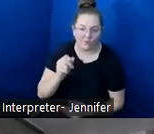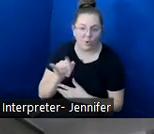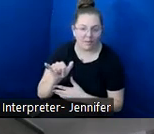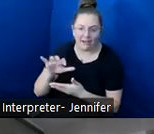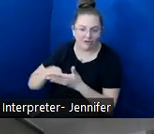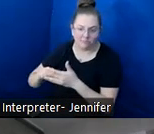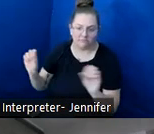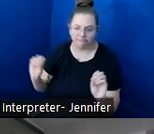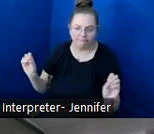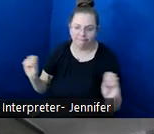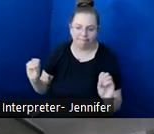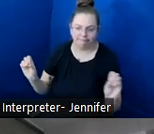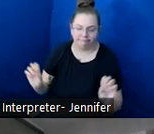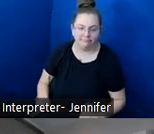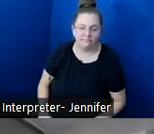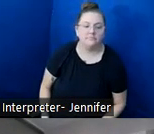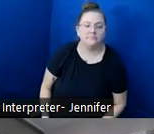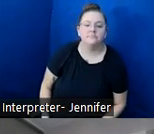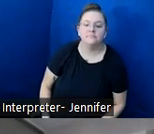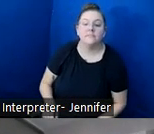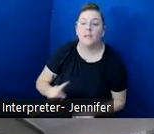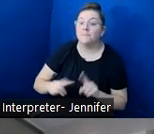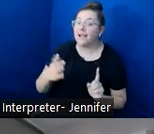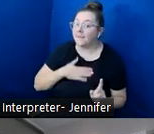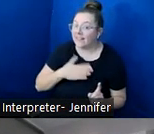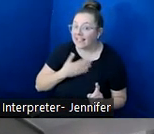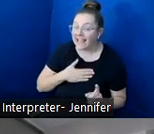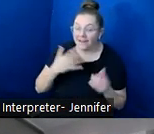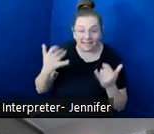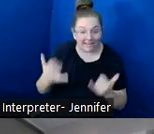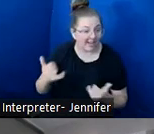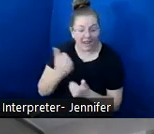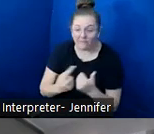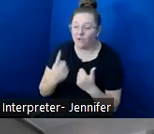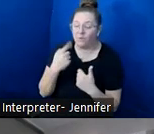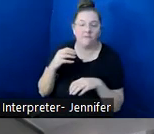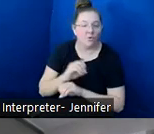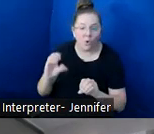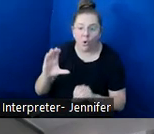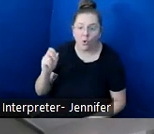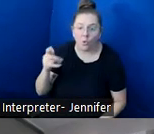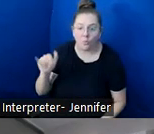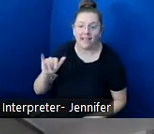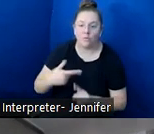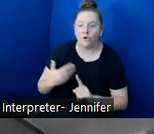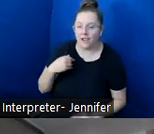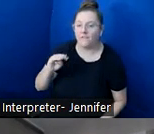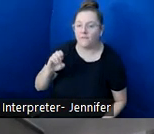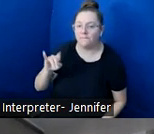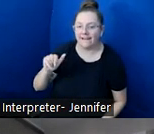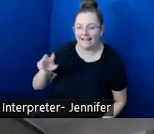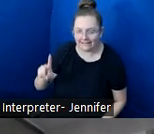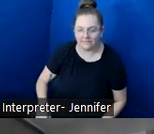the program's inception. But I am glad to say that now everybody will have no copays when they're on Medicaid. In regards